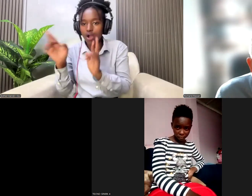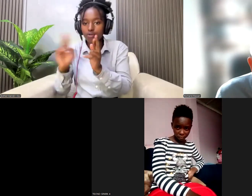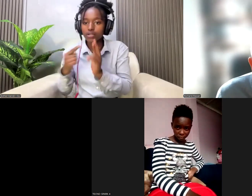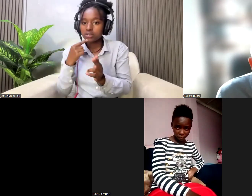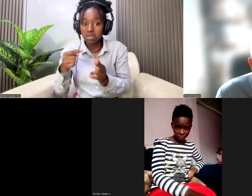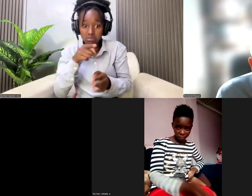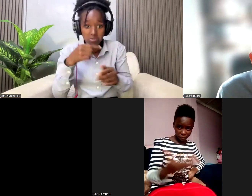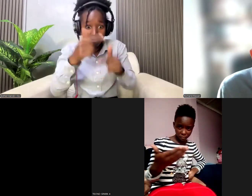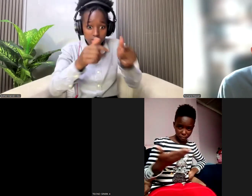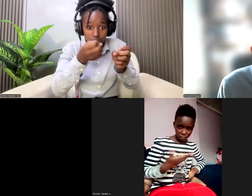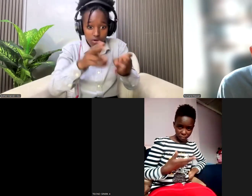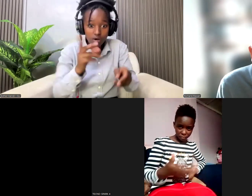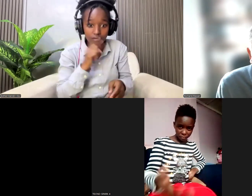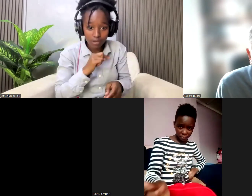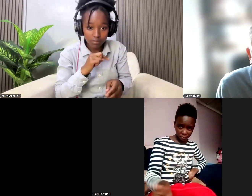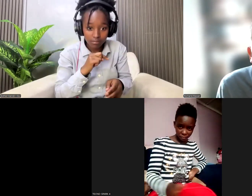finished?